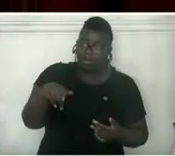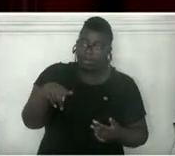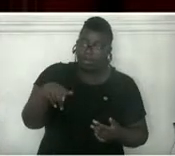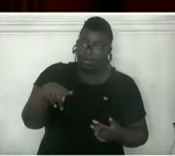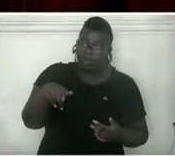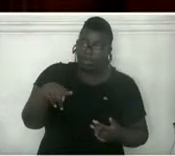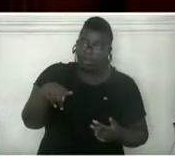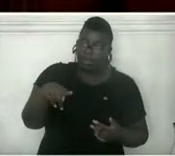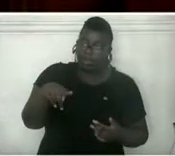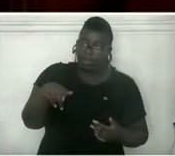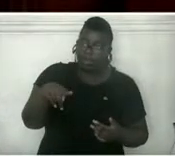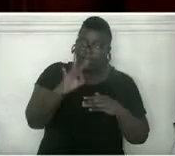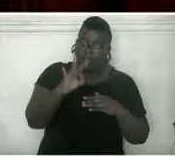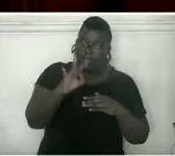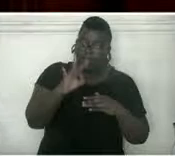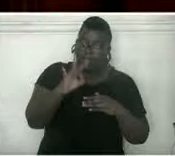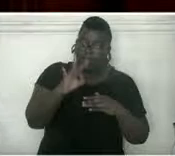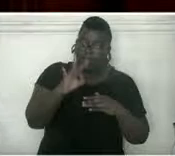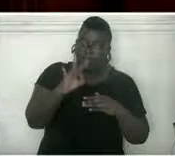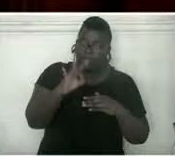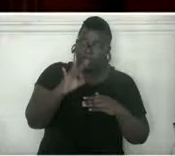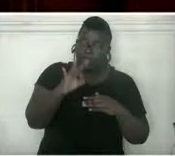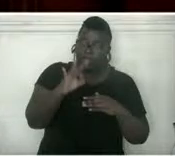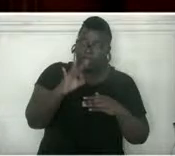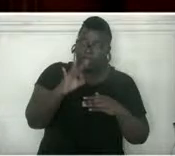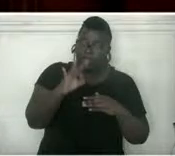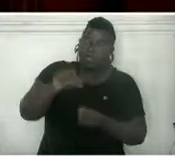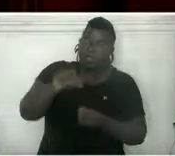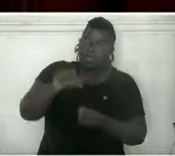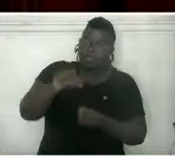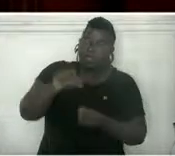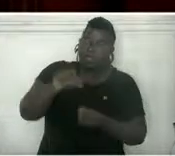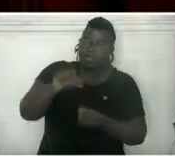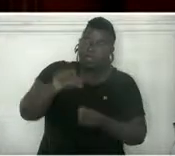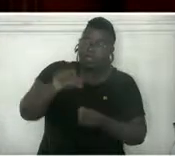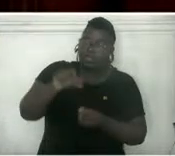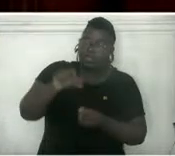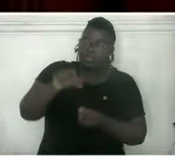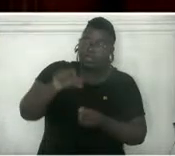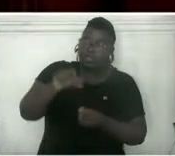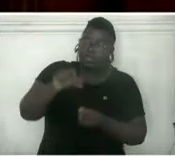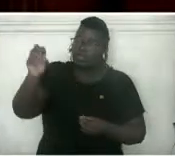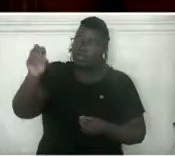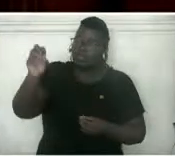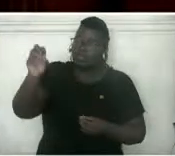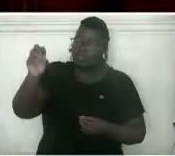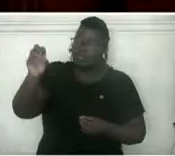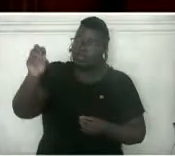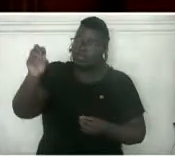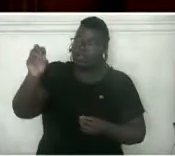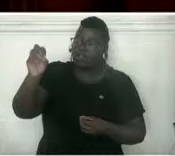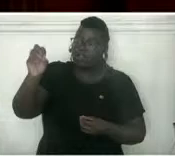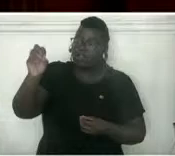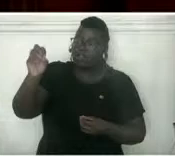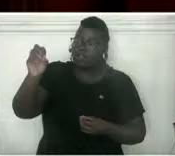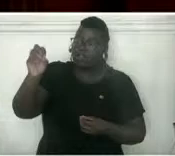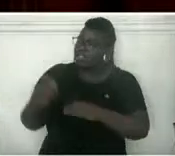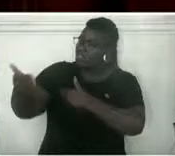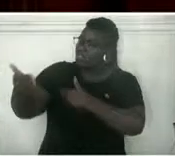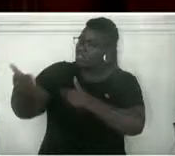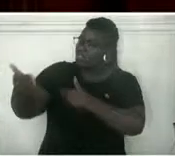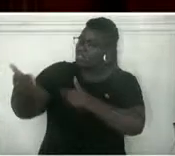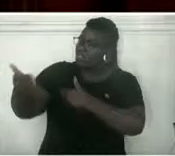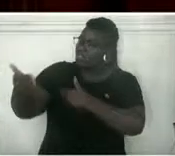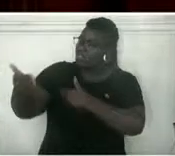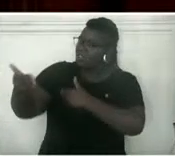a total of 70 hectares. Lento esikhuluma ngayo ayikude ila ngaseCaneland